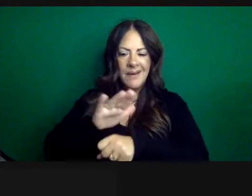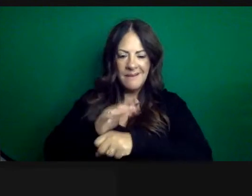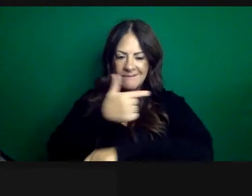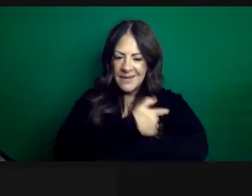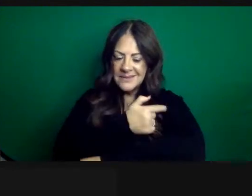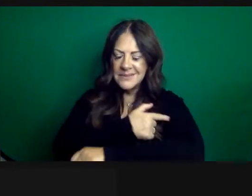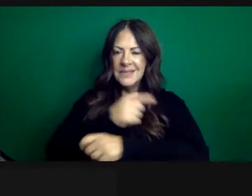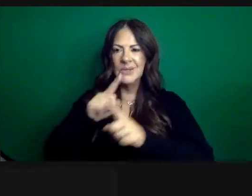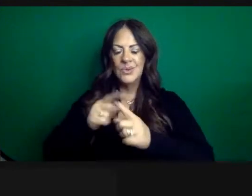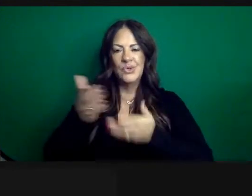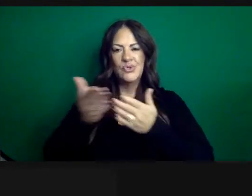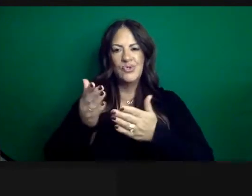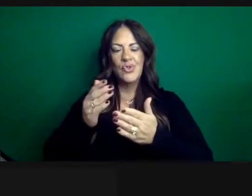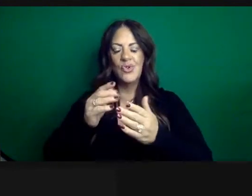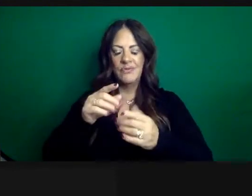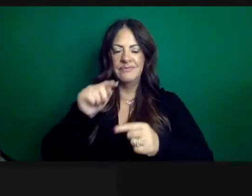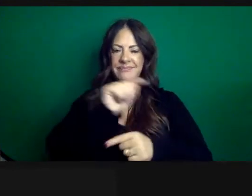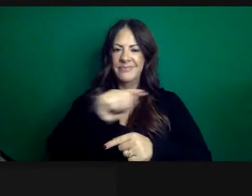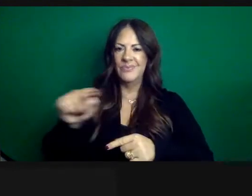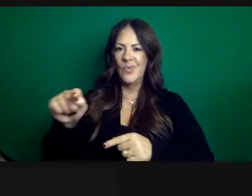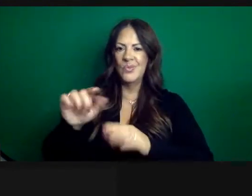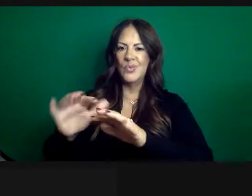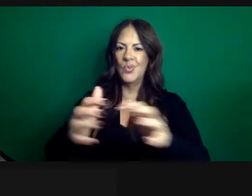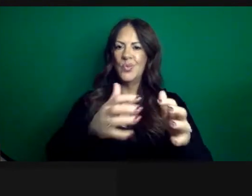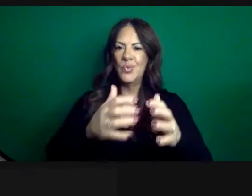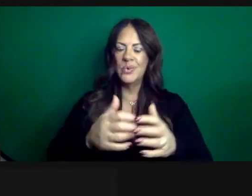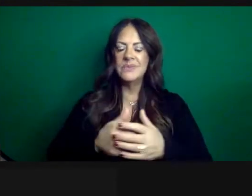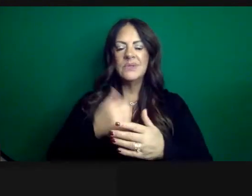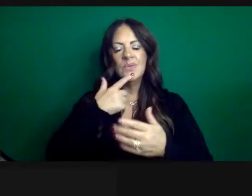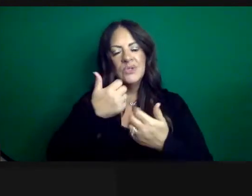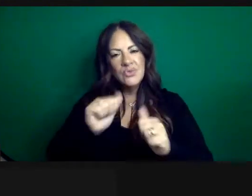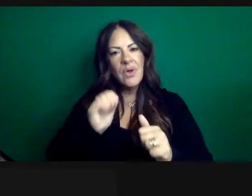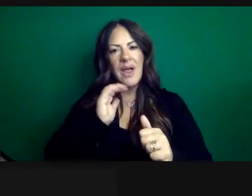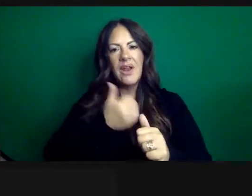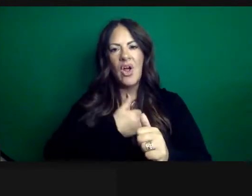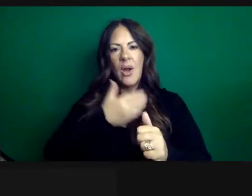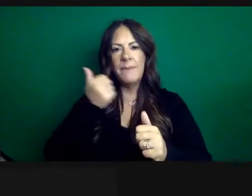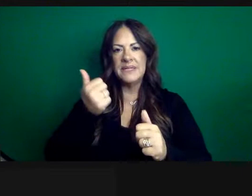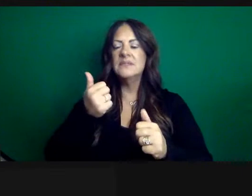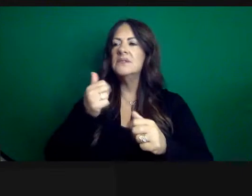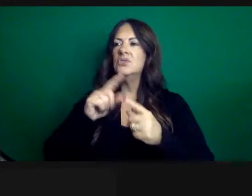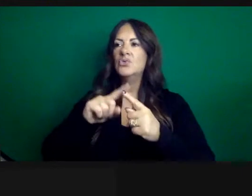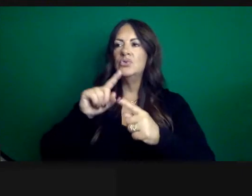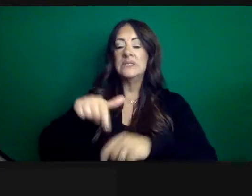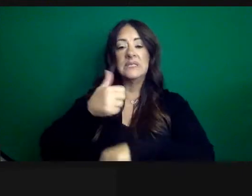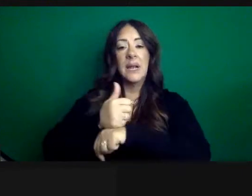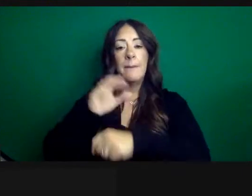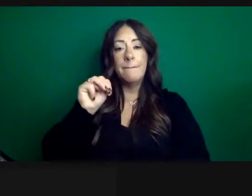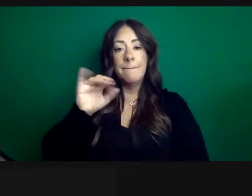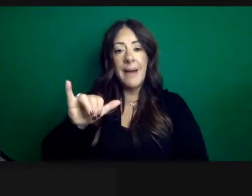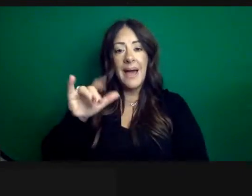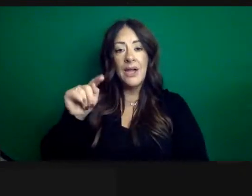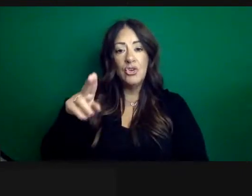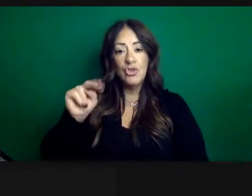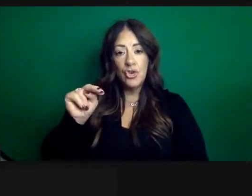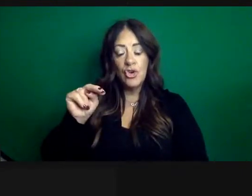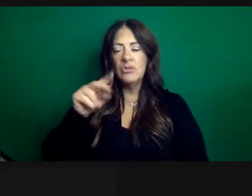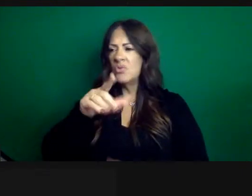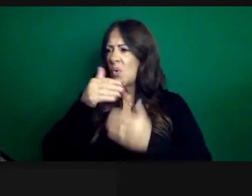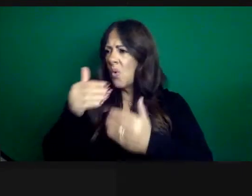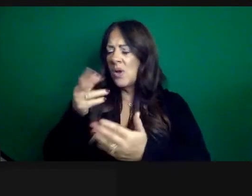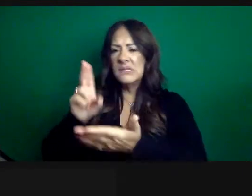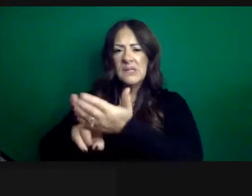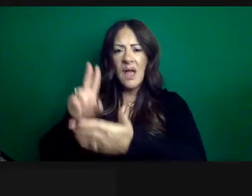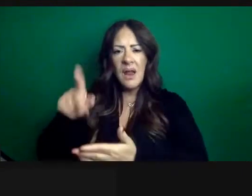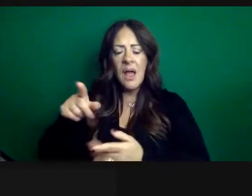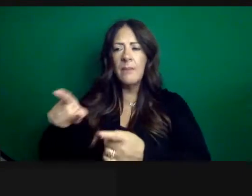time, and trying to help support everyone through my turn and other efforts to understand when their turn comes up and how they might